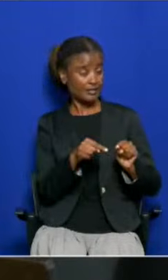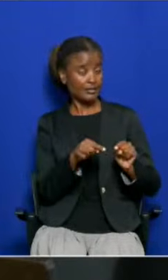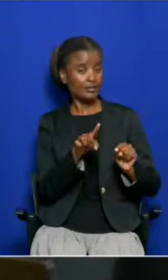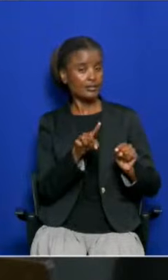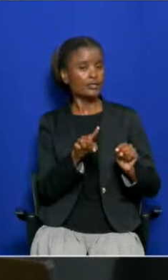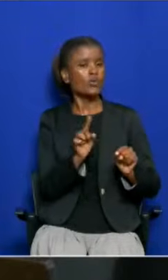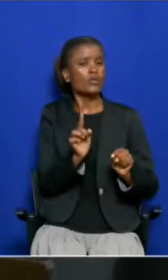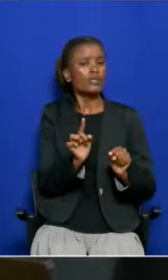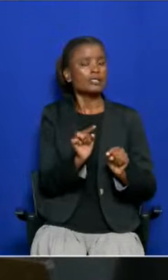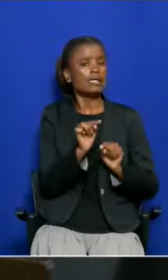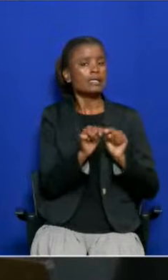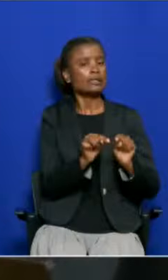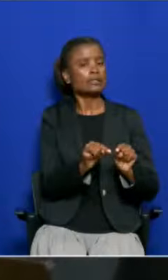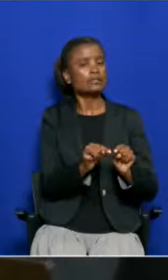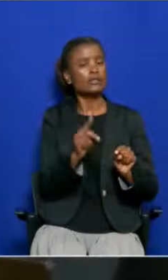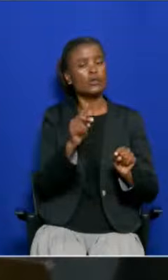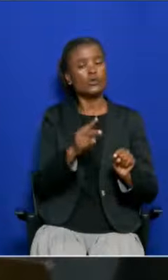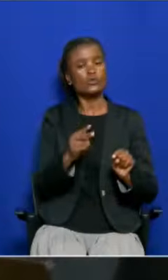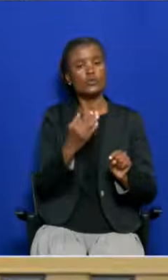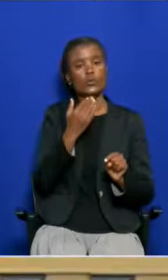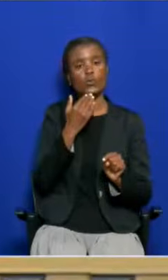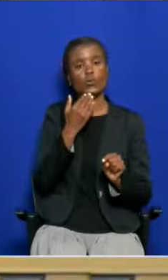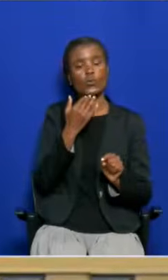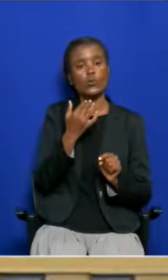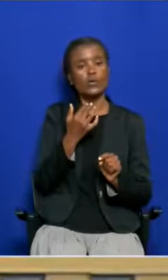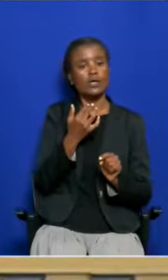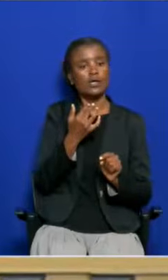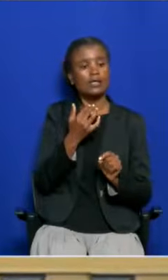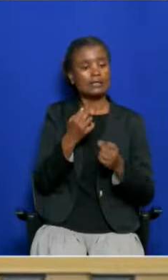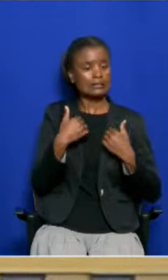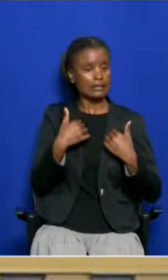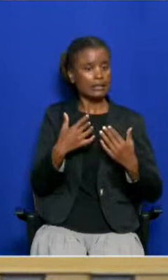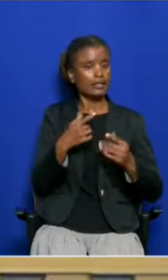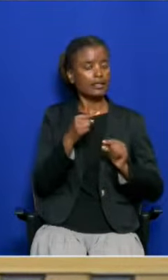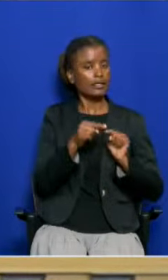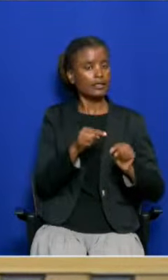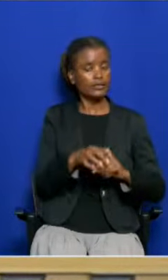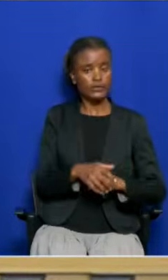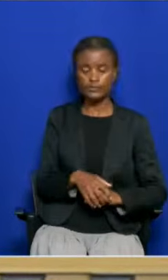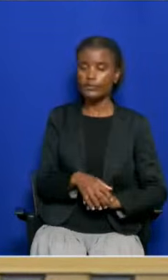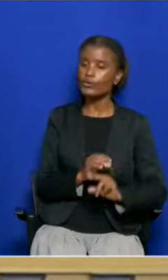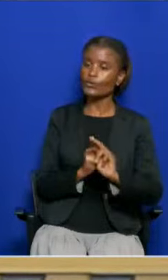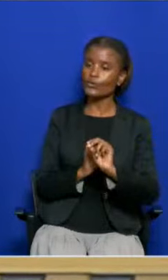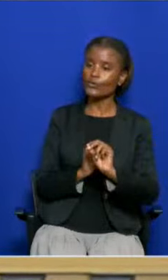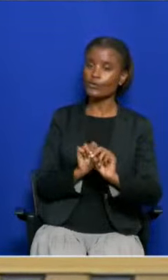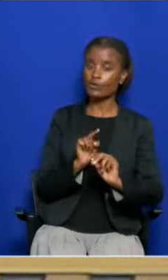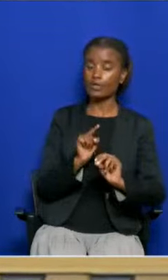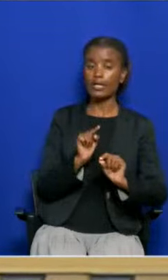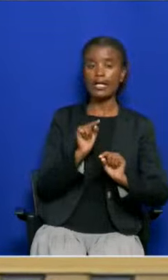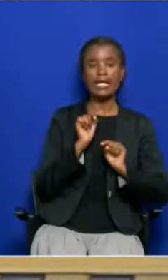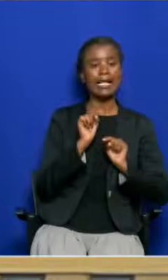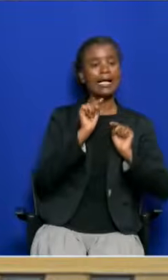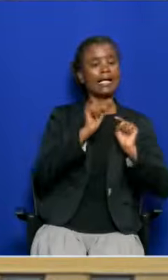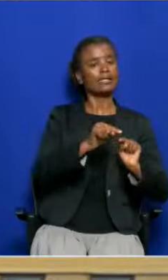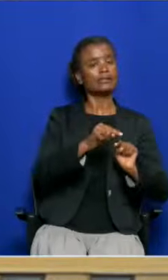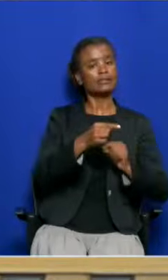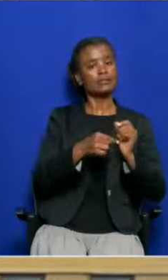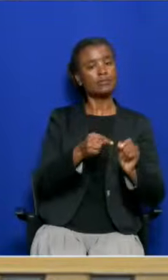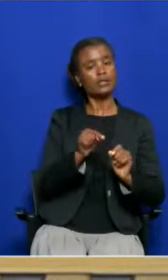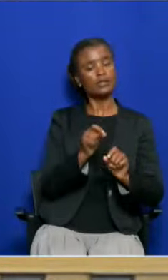them? No. It was these allegations of taxi violence after Mr. Msibi